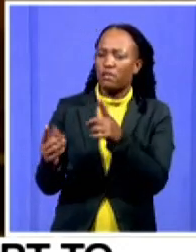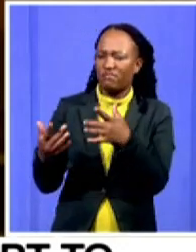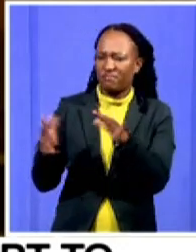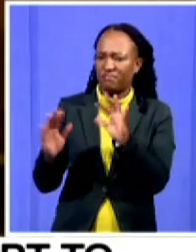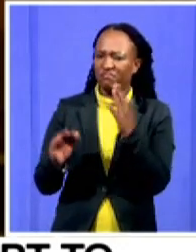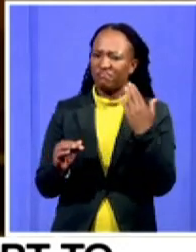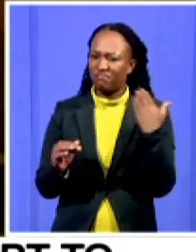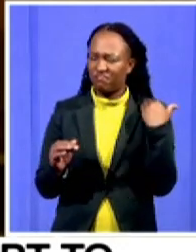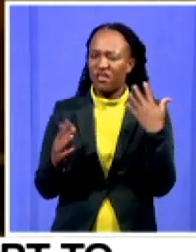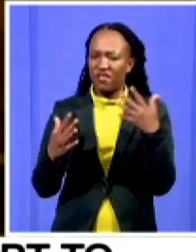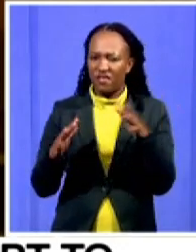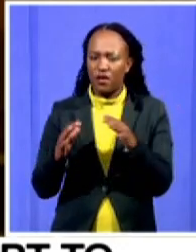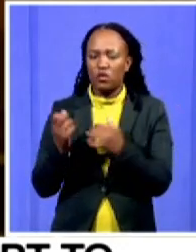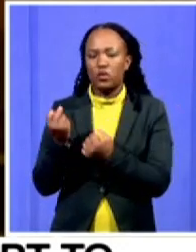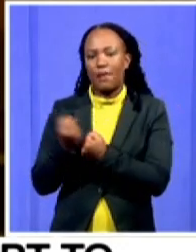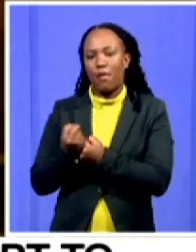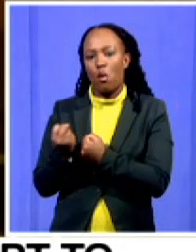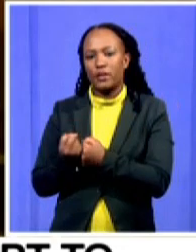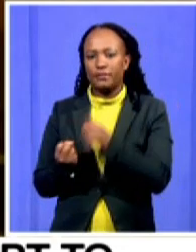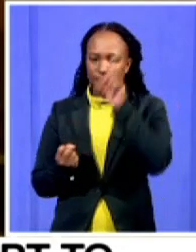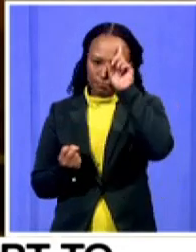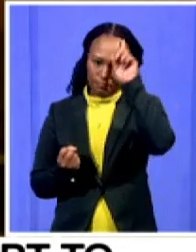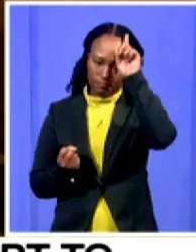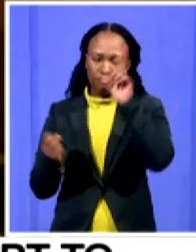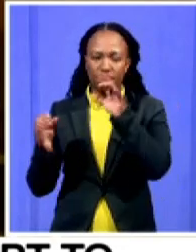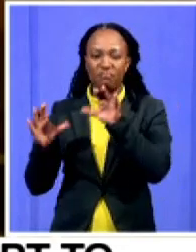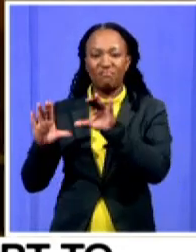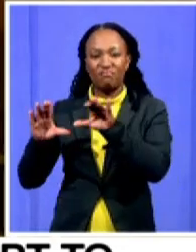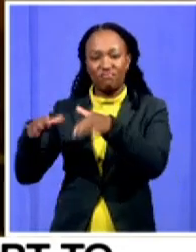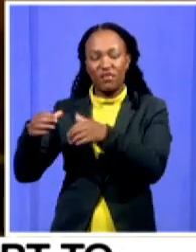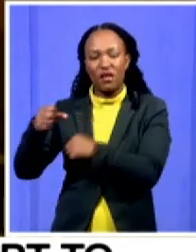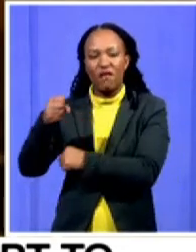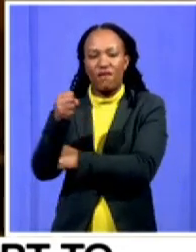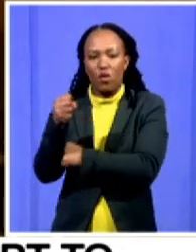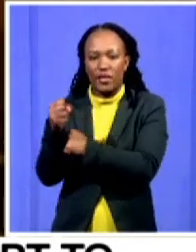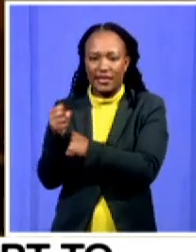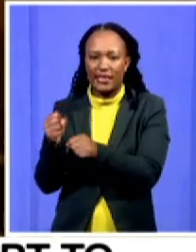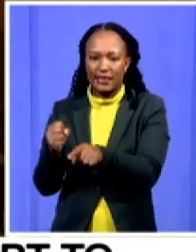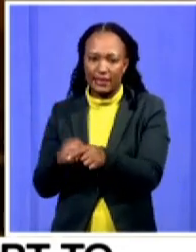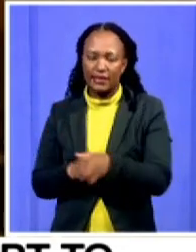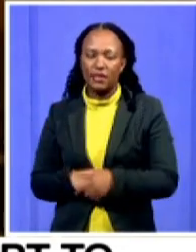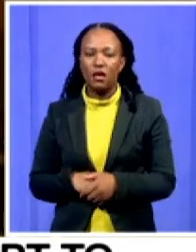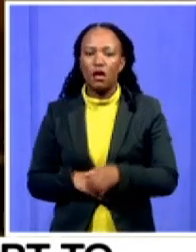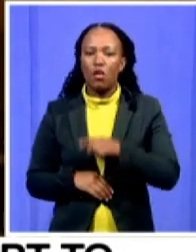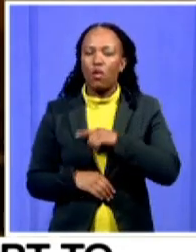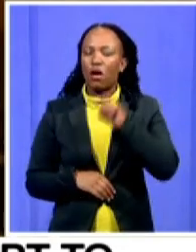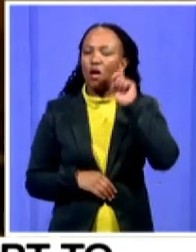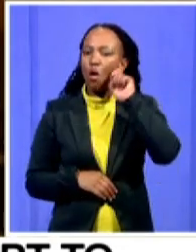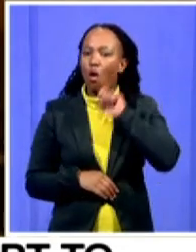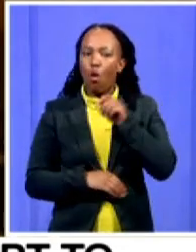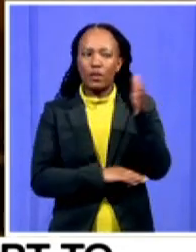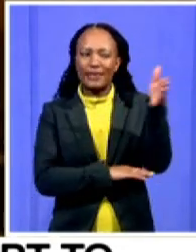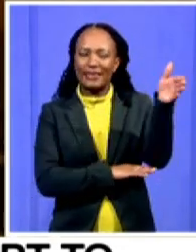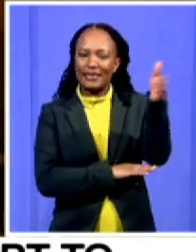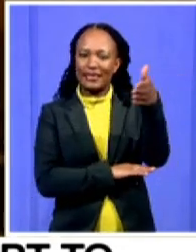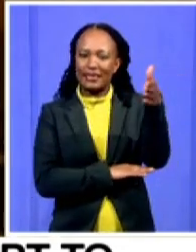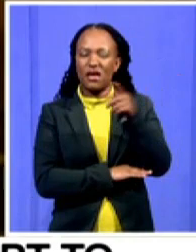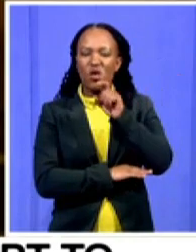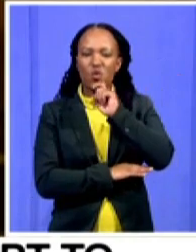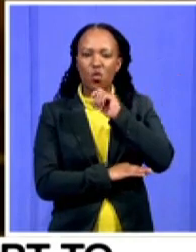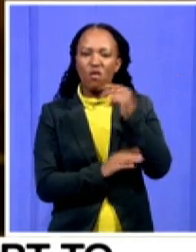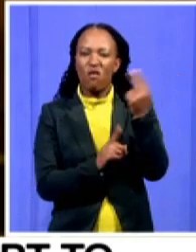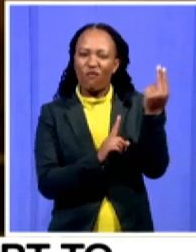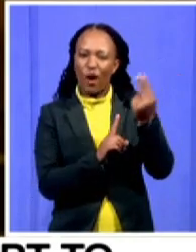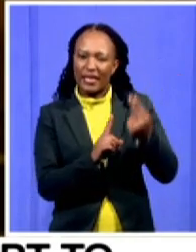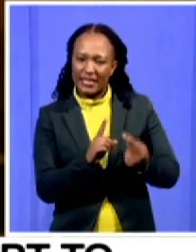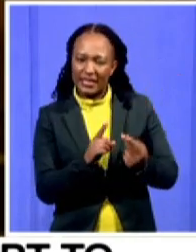that favored the Nelson Mandela Foundation, that the display of the old flag can only be used for artistic